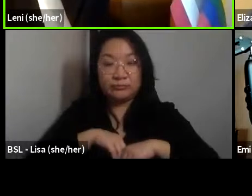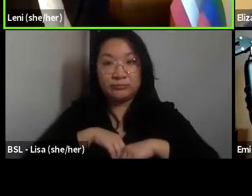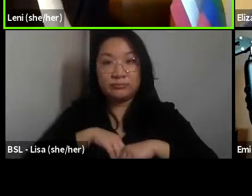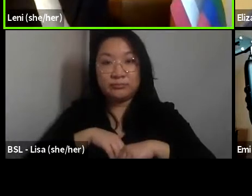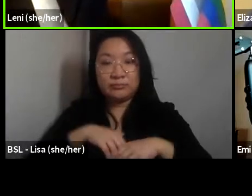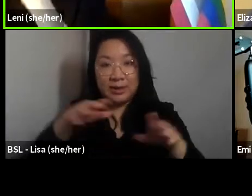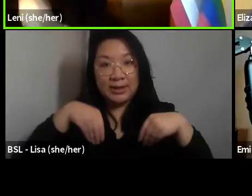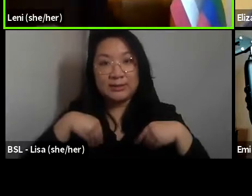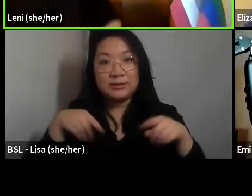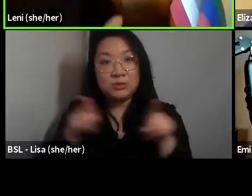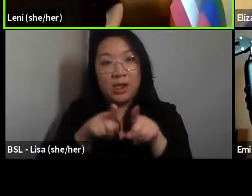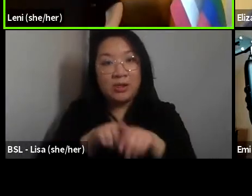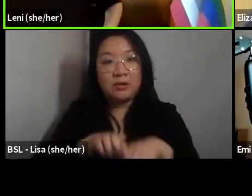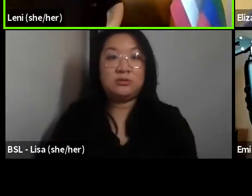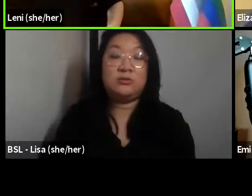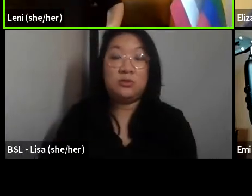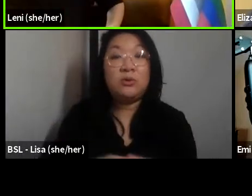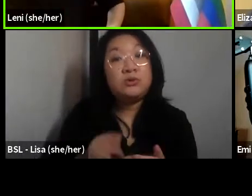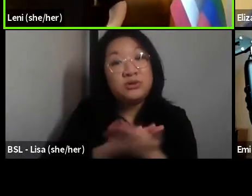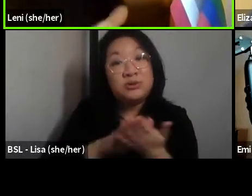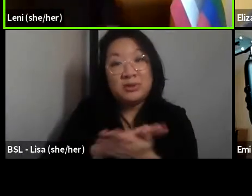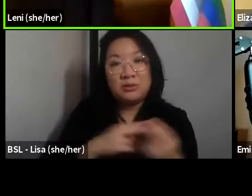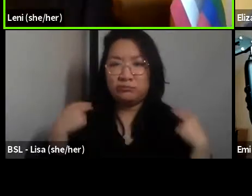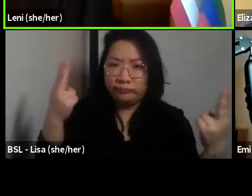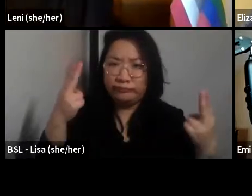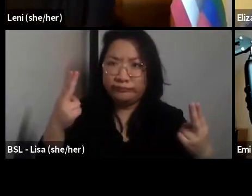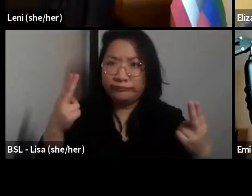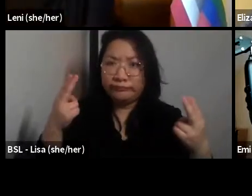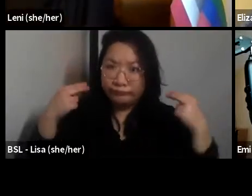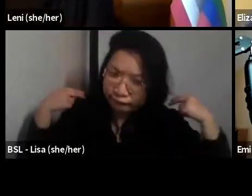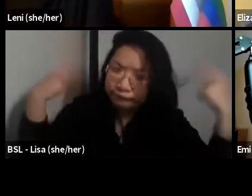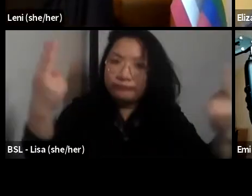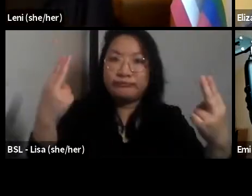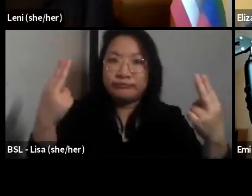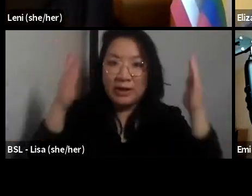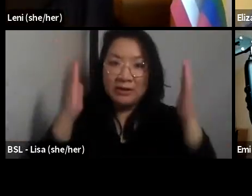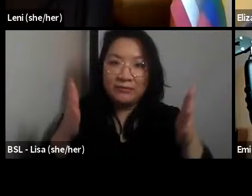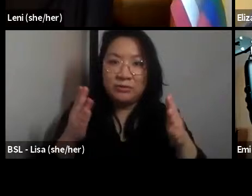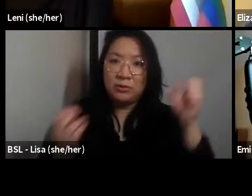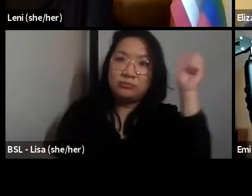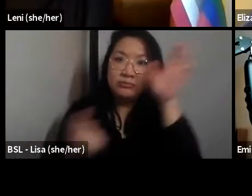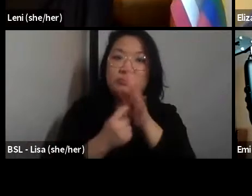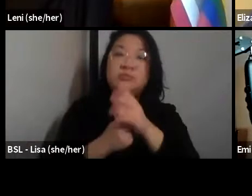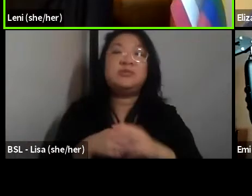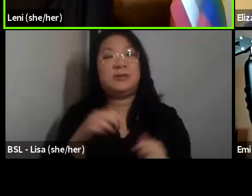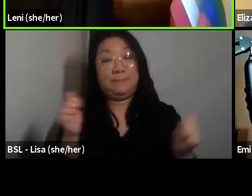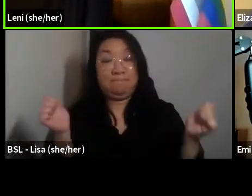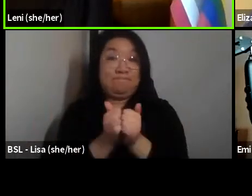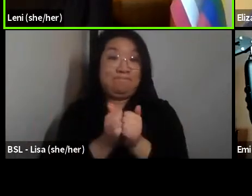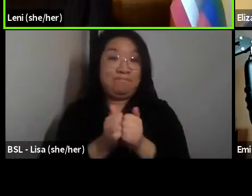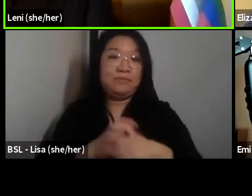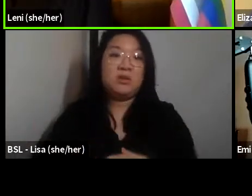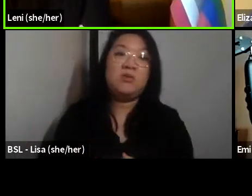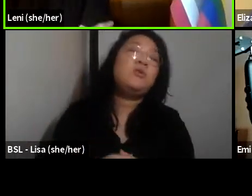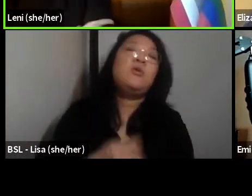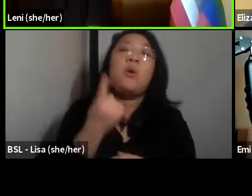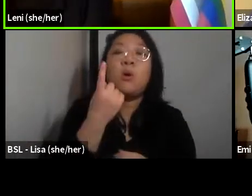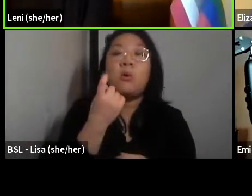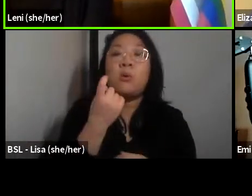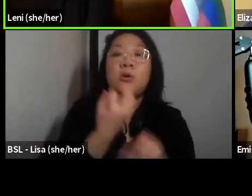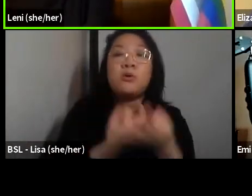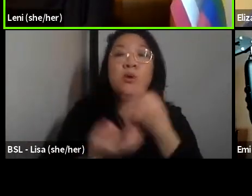Okay, so what we're taking away is be loud, be salty. These things are important. I have another audience